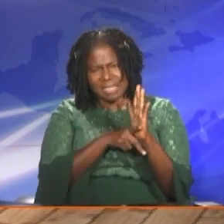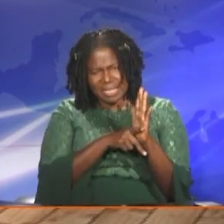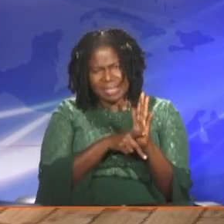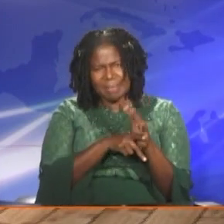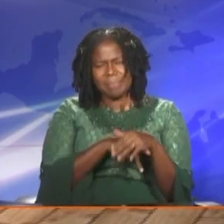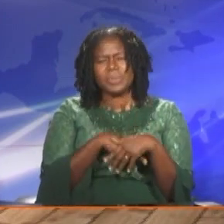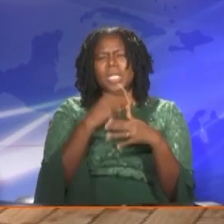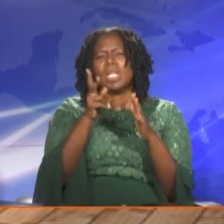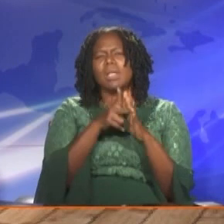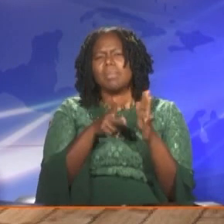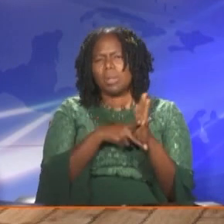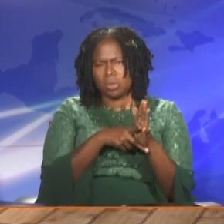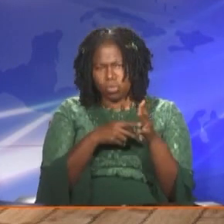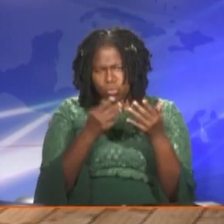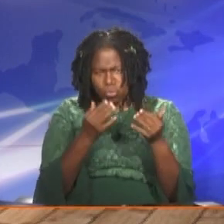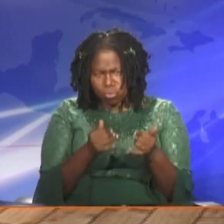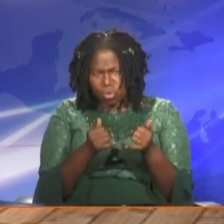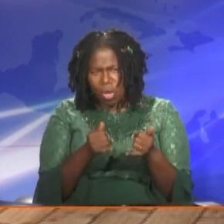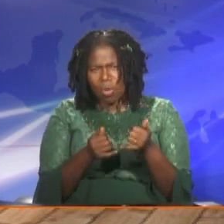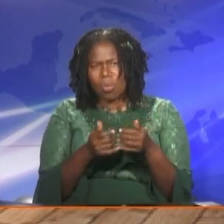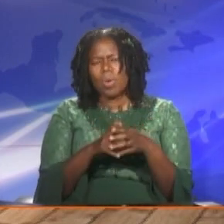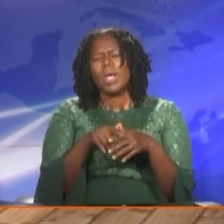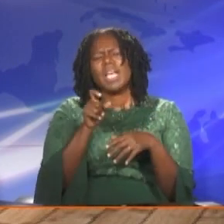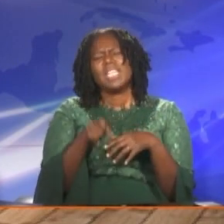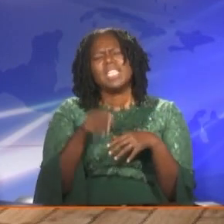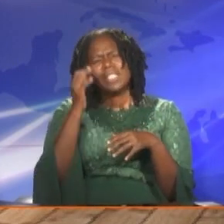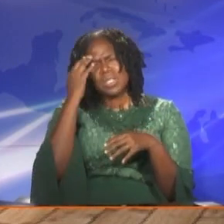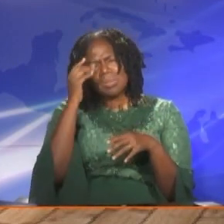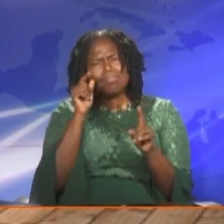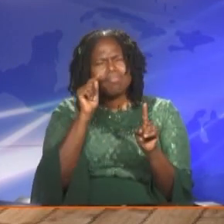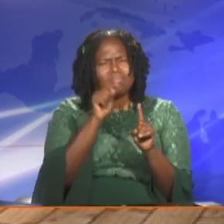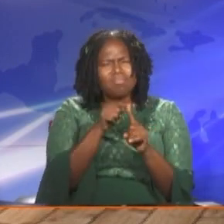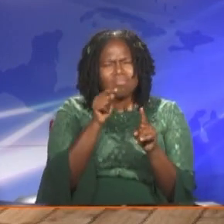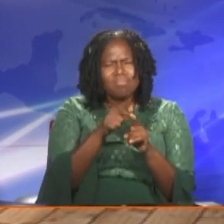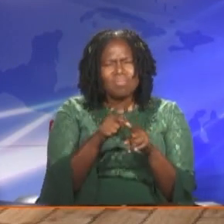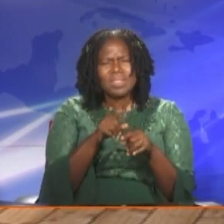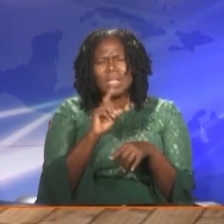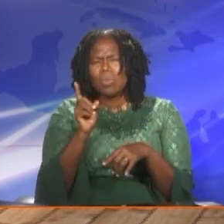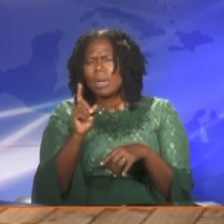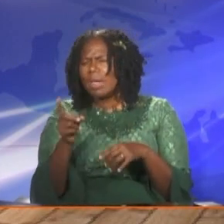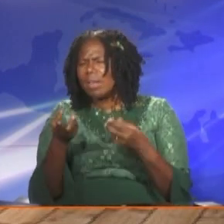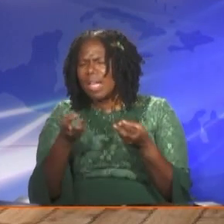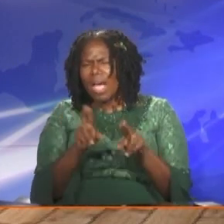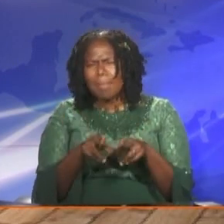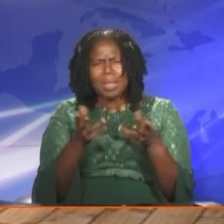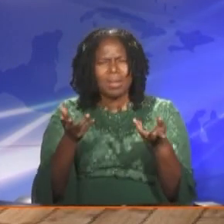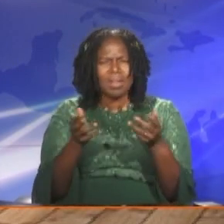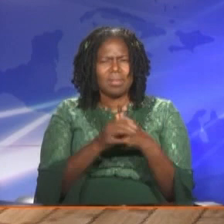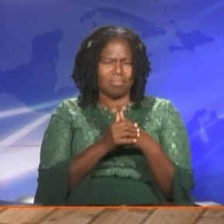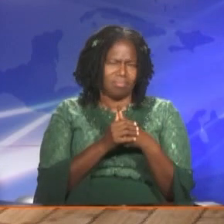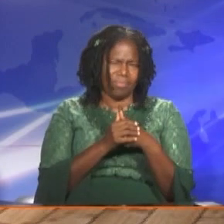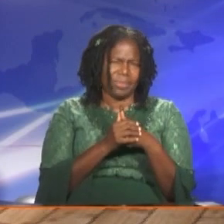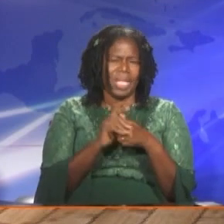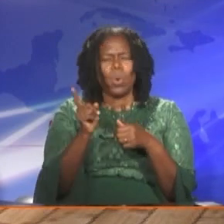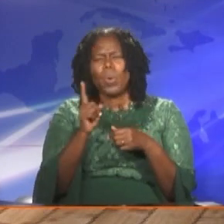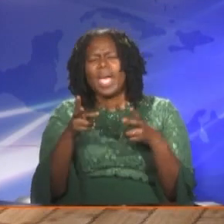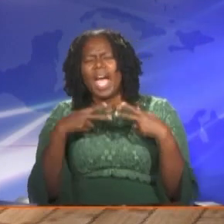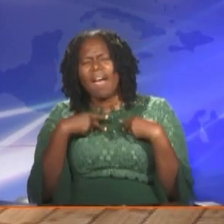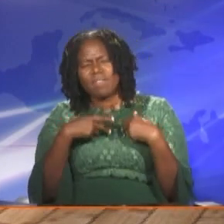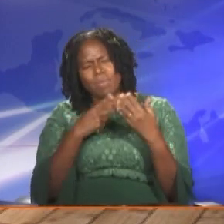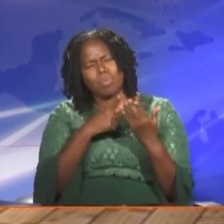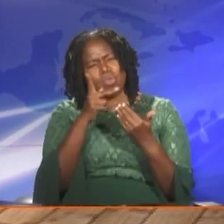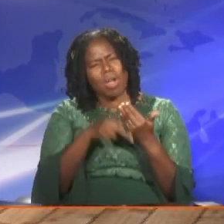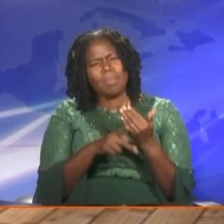be data-driven. We need to know exactly what is the situation before we can really introduce programs or measures to address